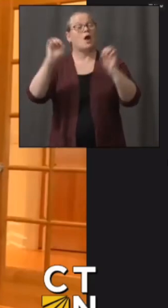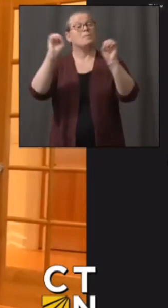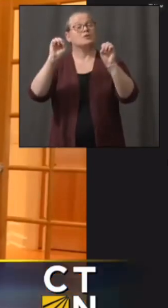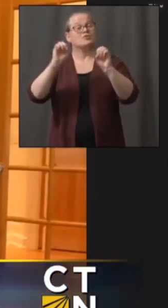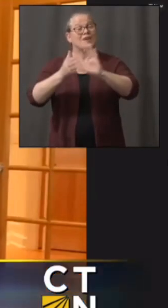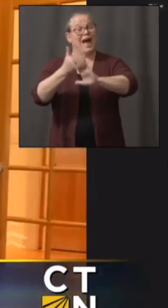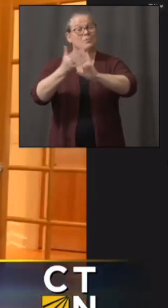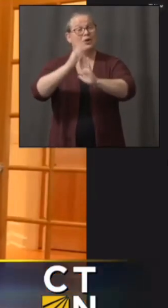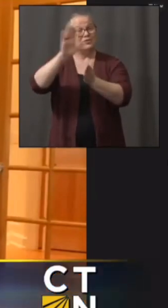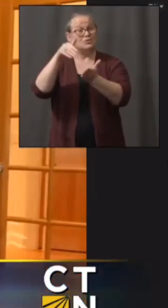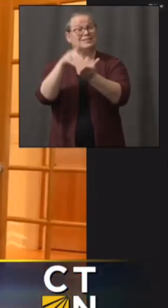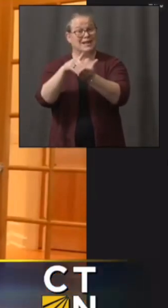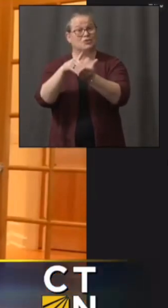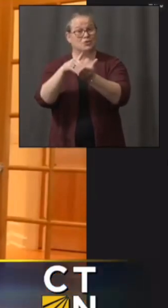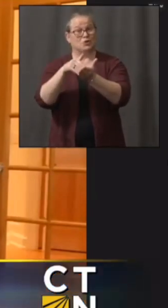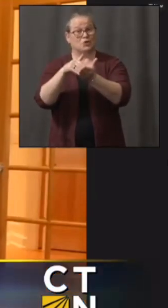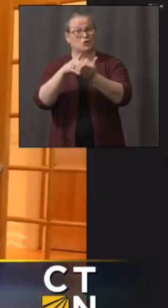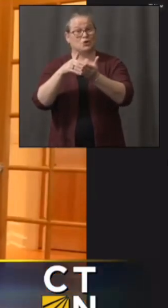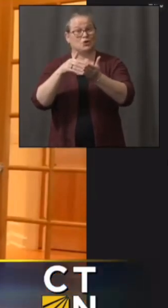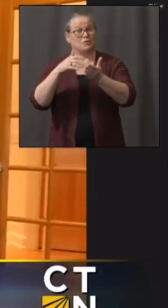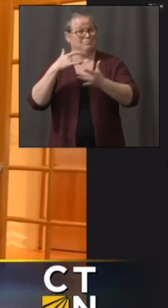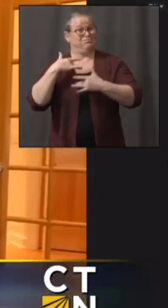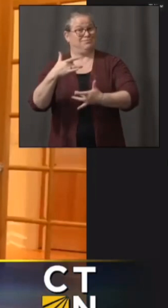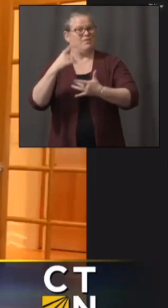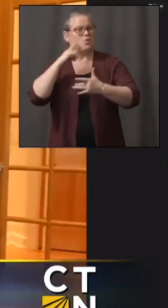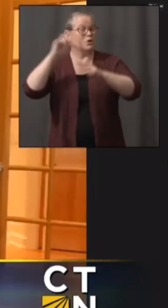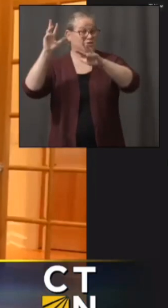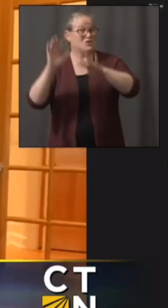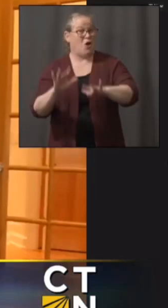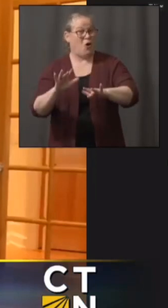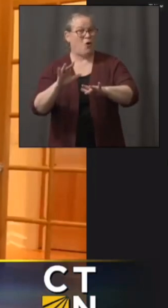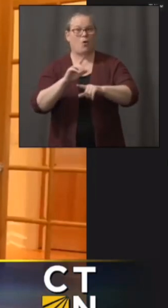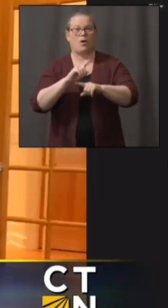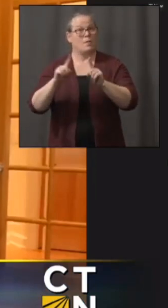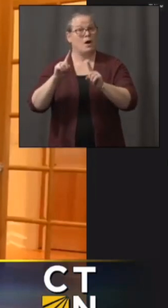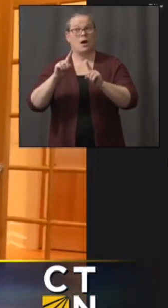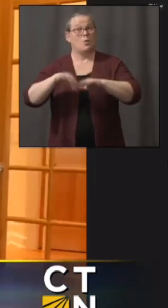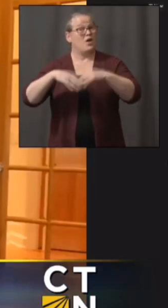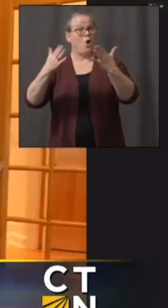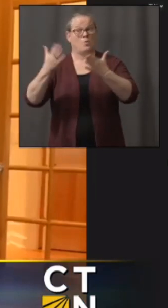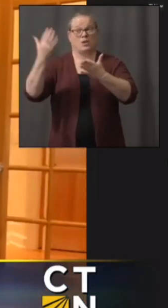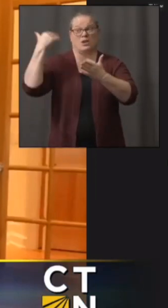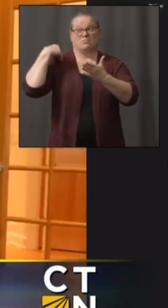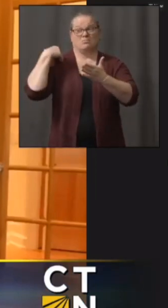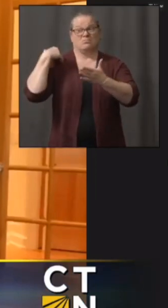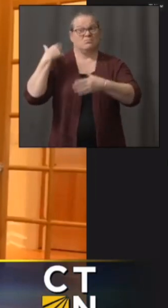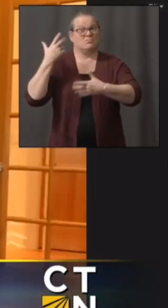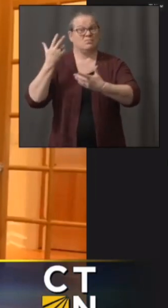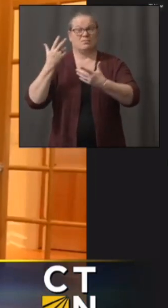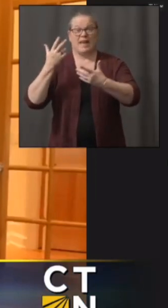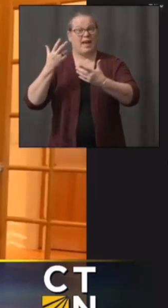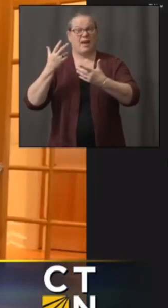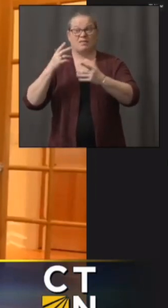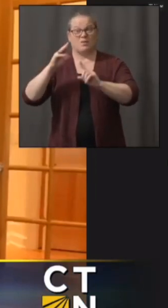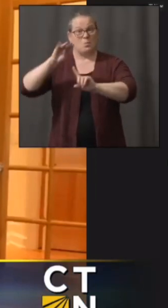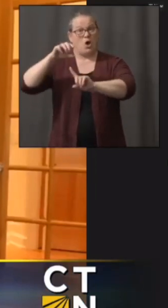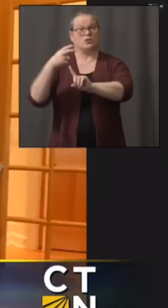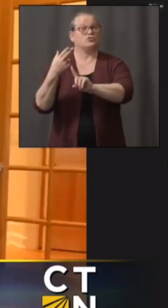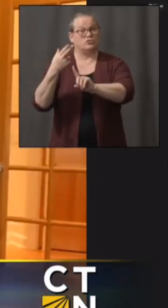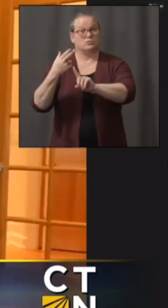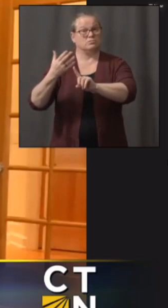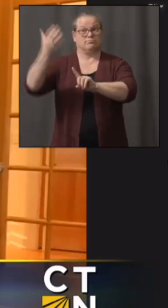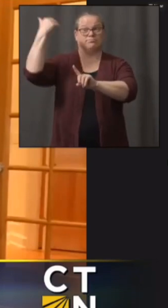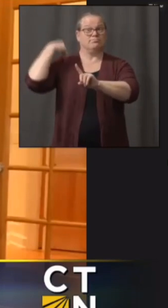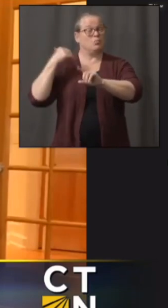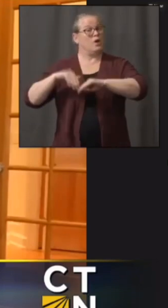Operations Center back in February, and we haven't shut it down. We've been meeting throughout the entire summer to prepare for the anticipation of a second wave, as